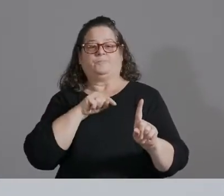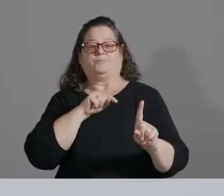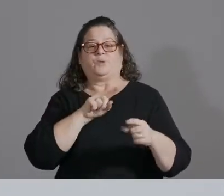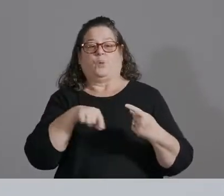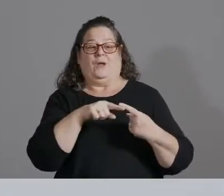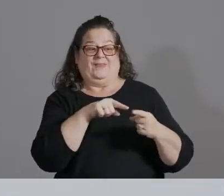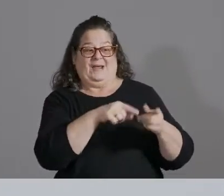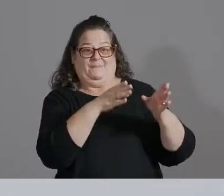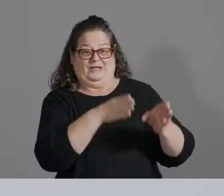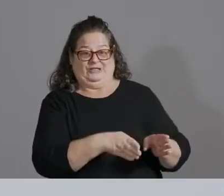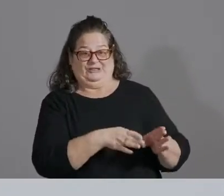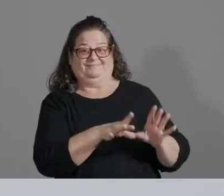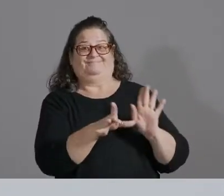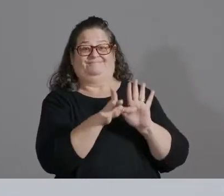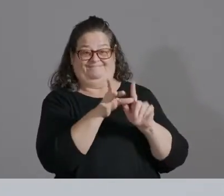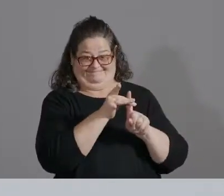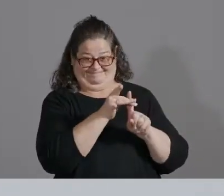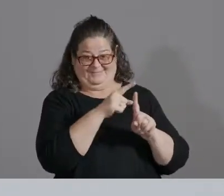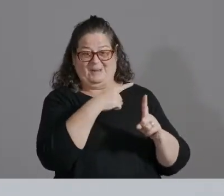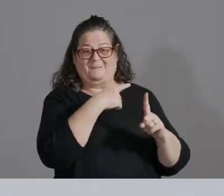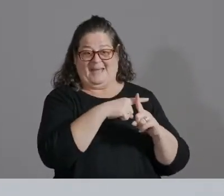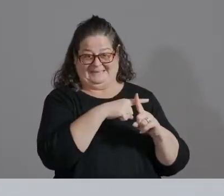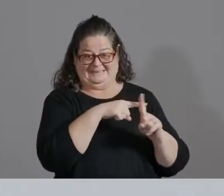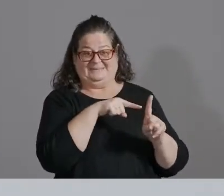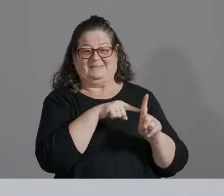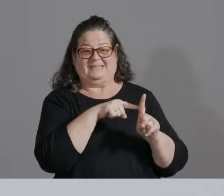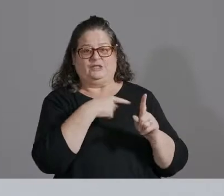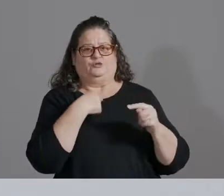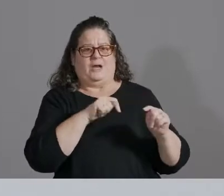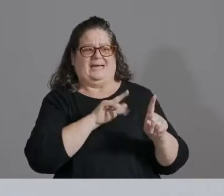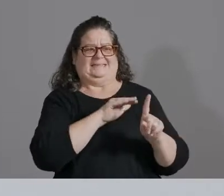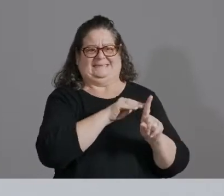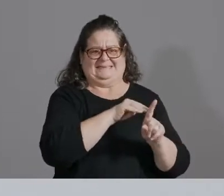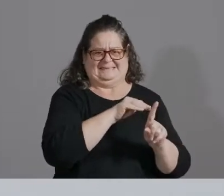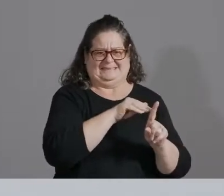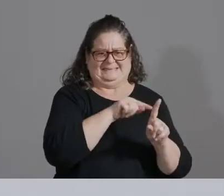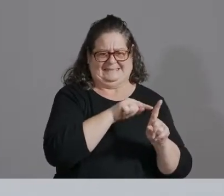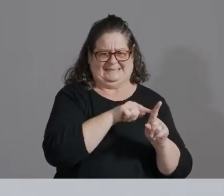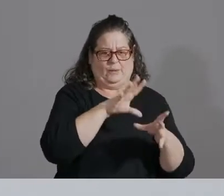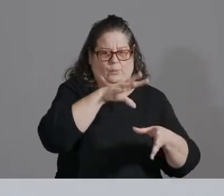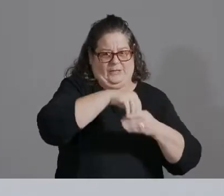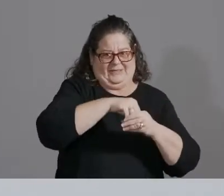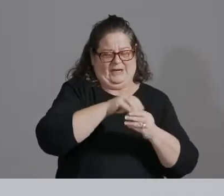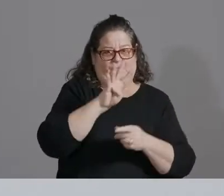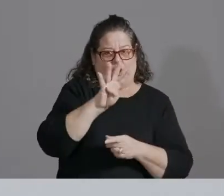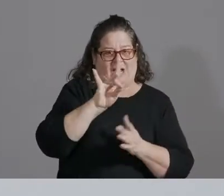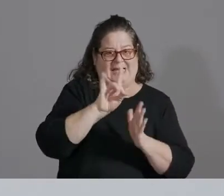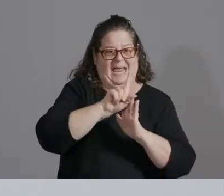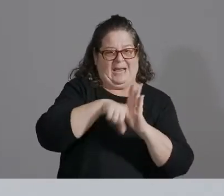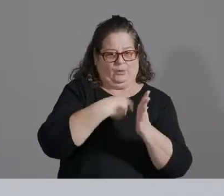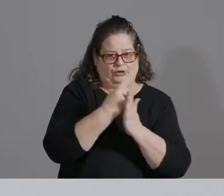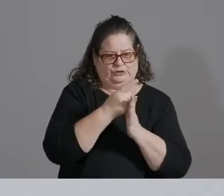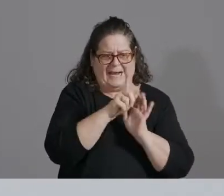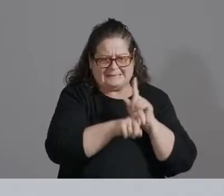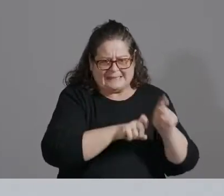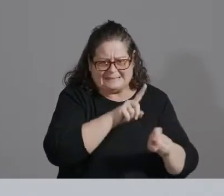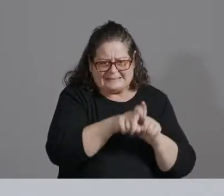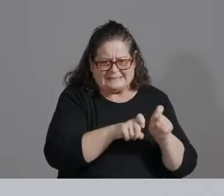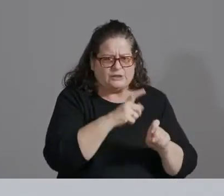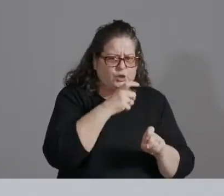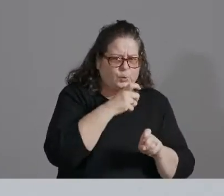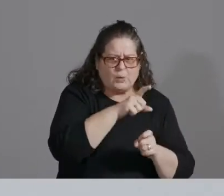reported, so that we can follow up, identify, where they may have been, who they may have been exposed, so that we can follow up with those